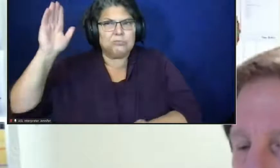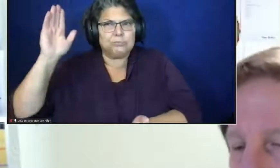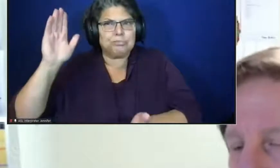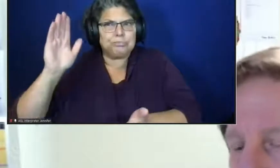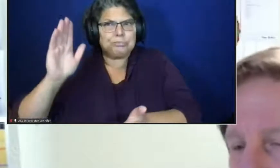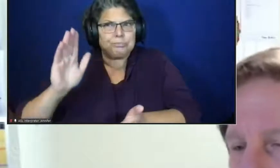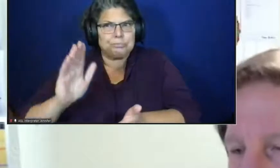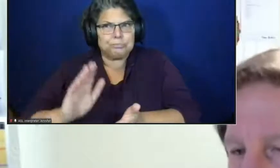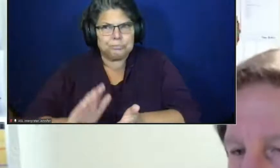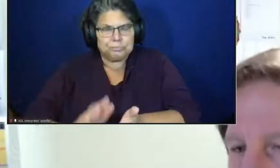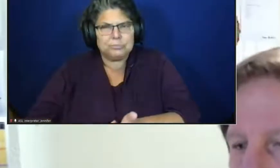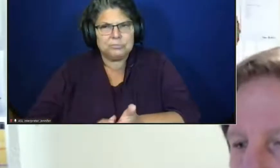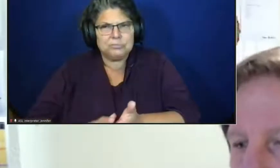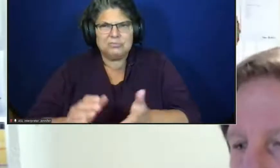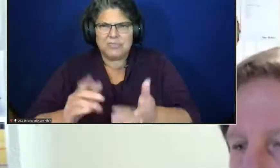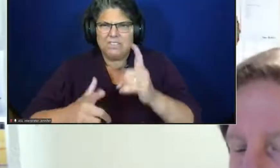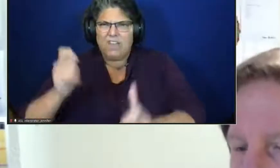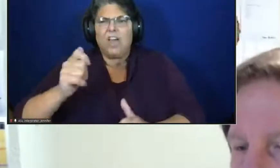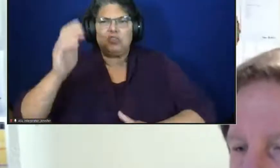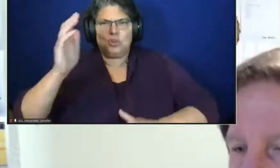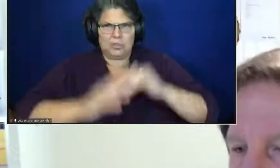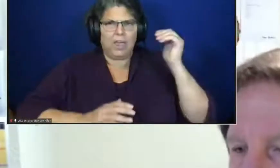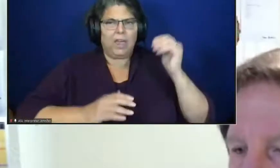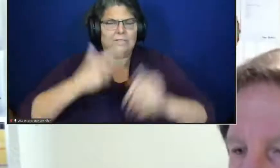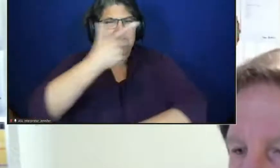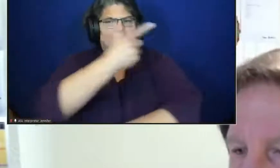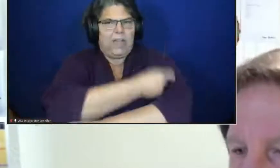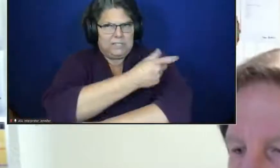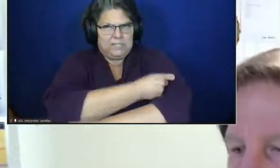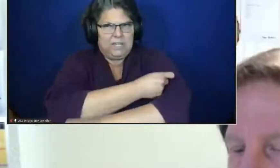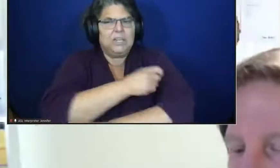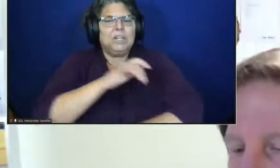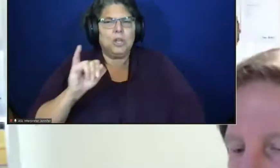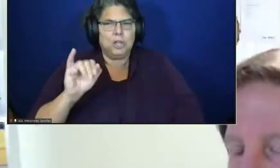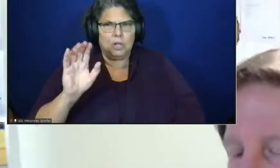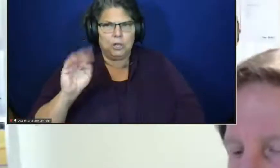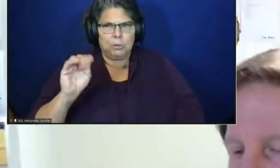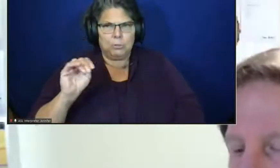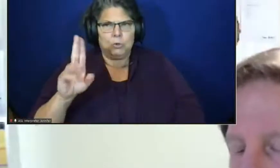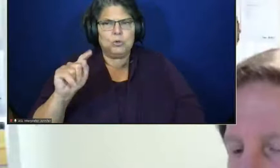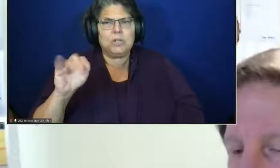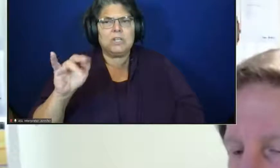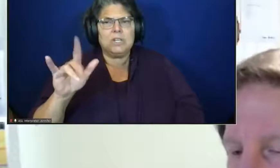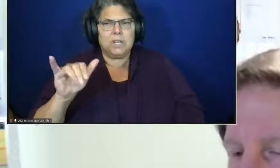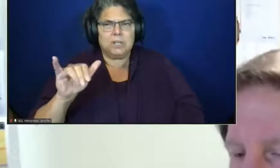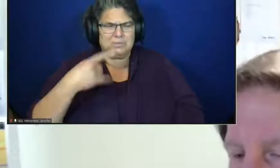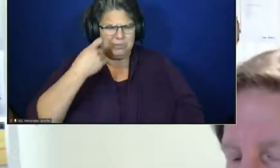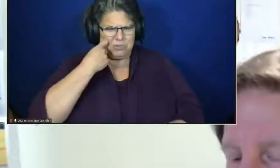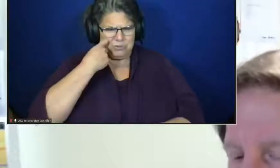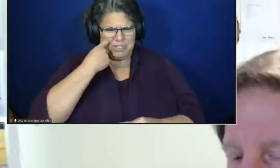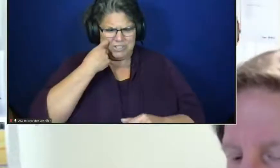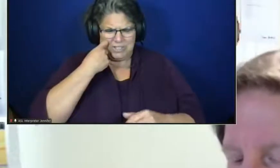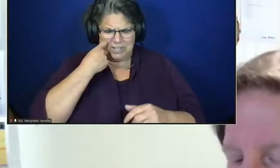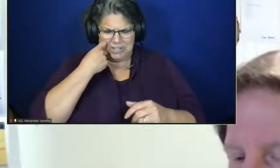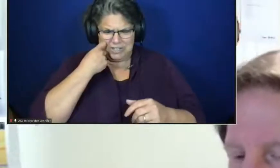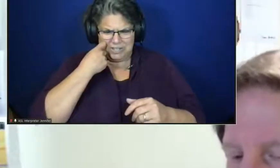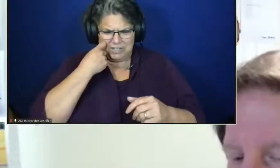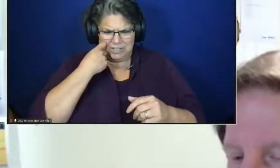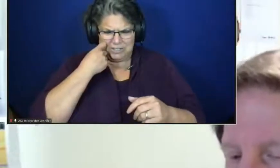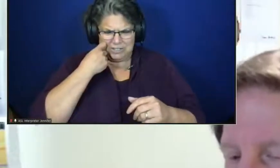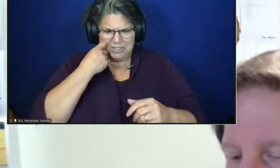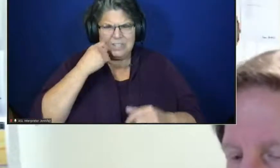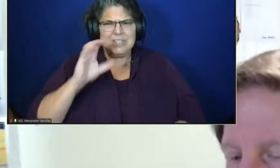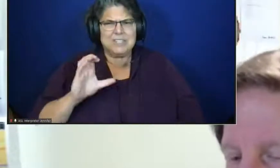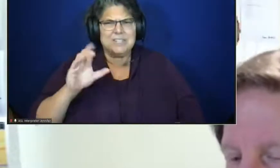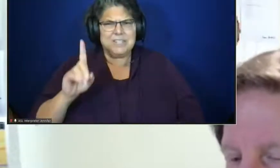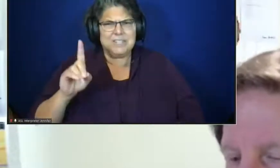vaccine immunity. So when we look at, there was recently published in the